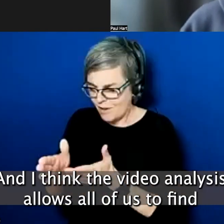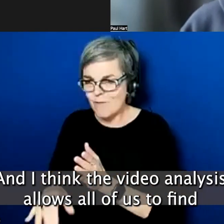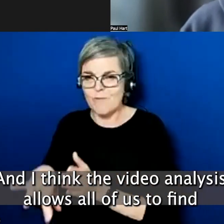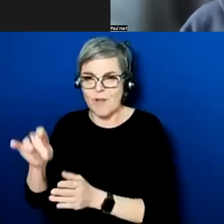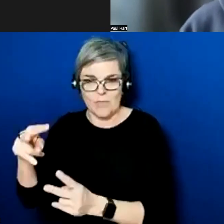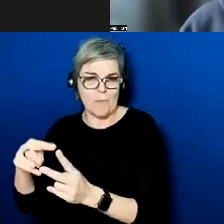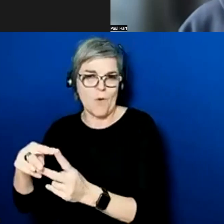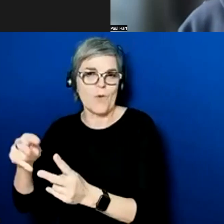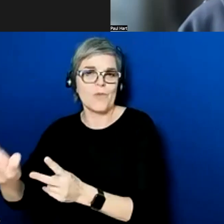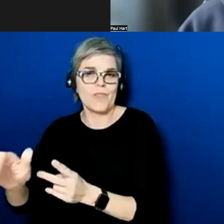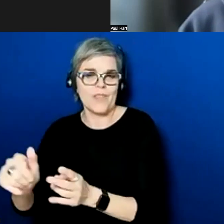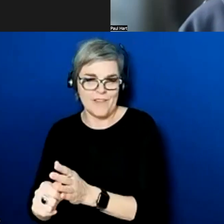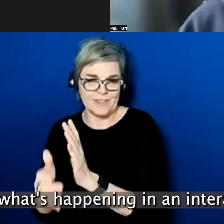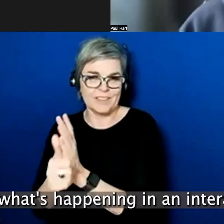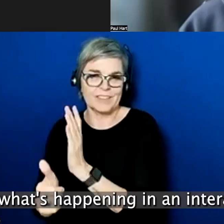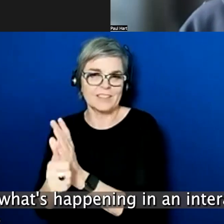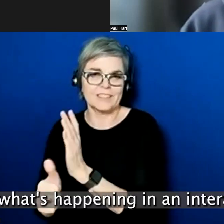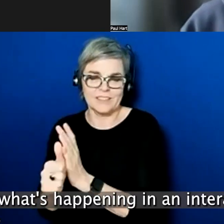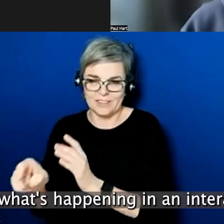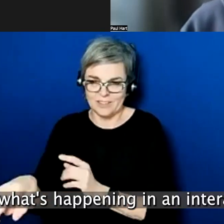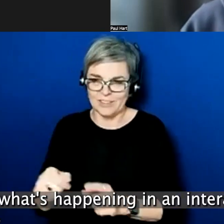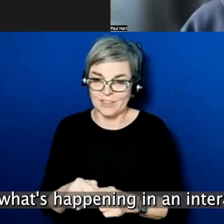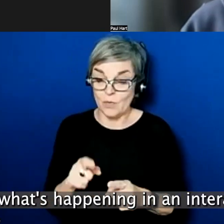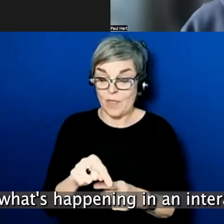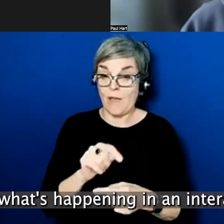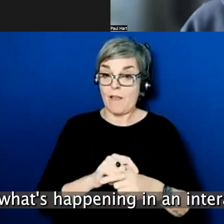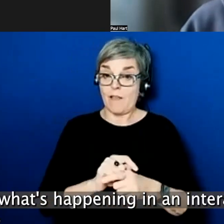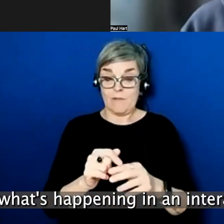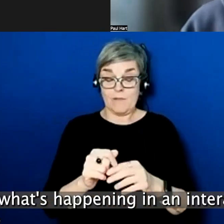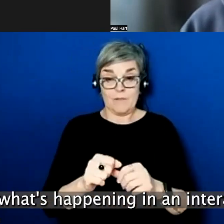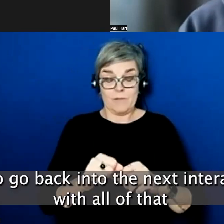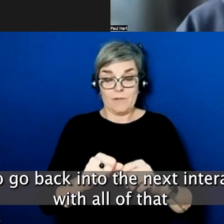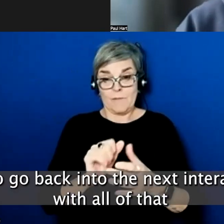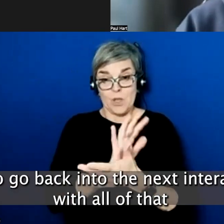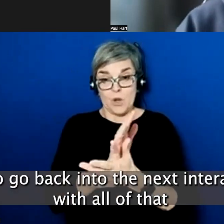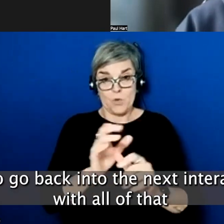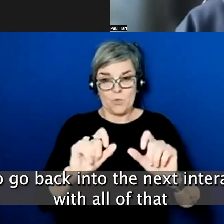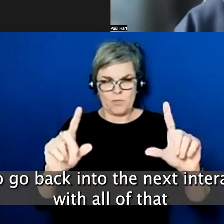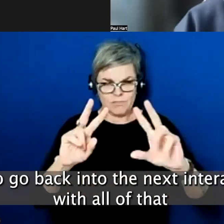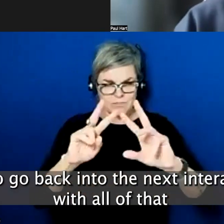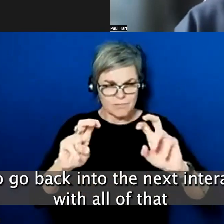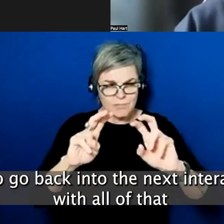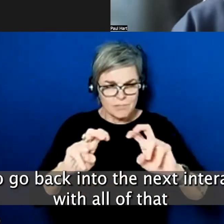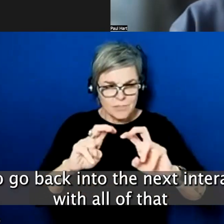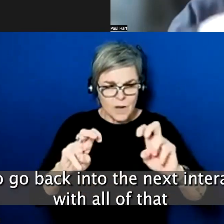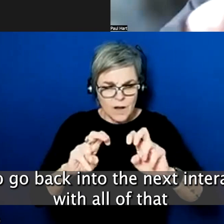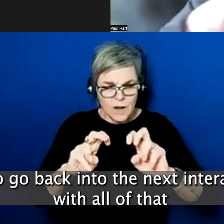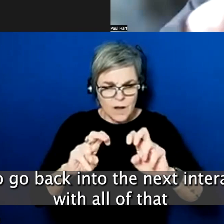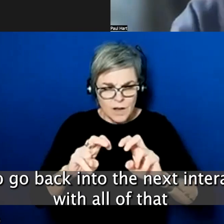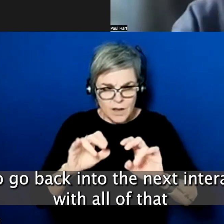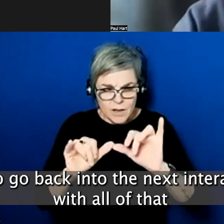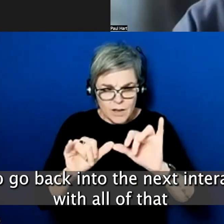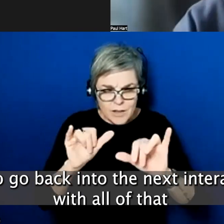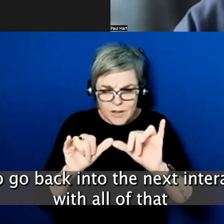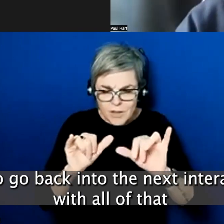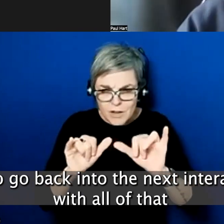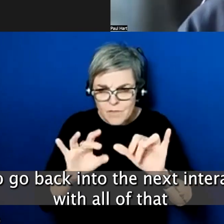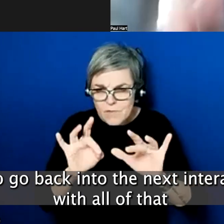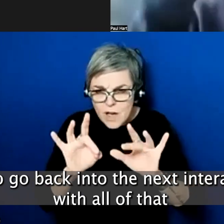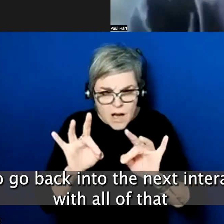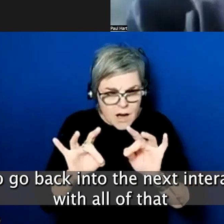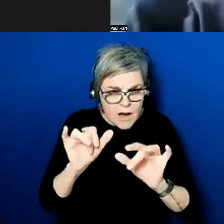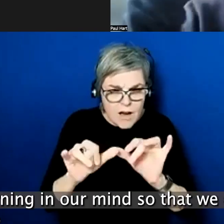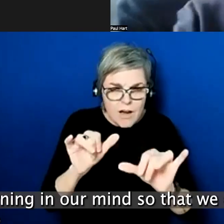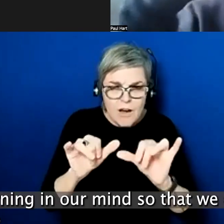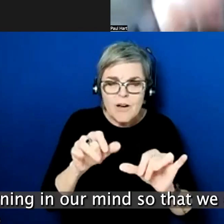to find really what's happening in an interaction, and to go back into the next interaction